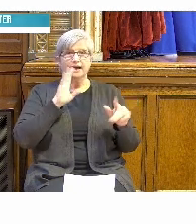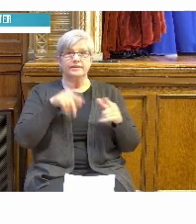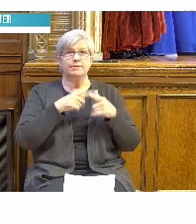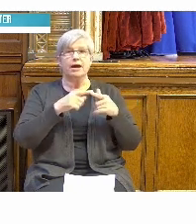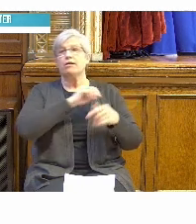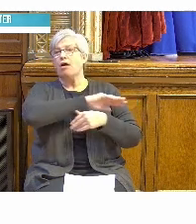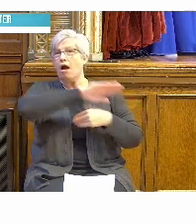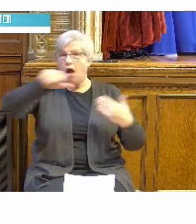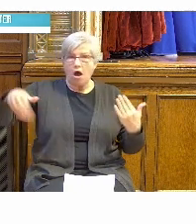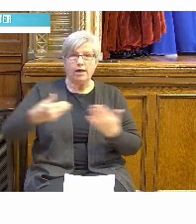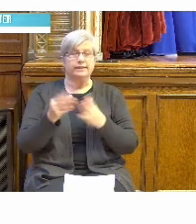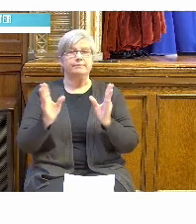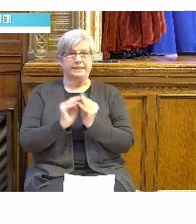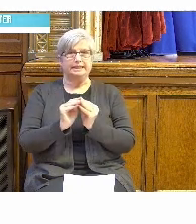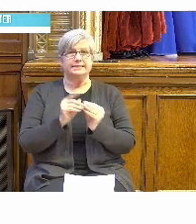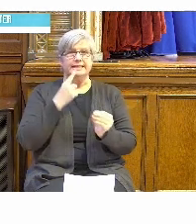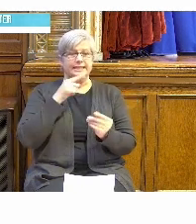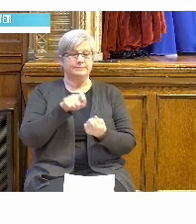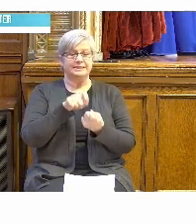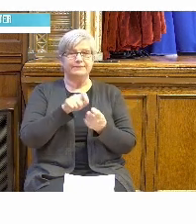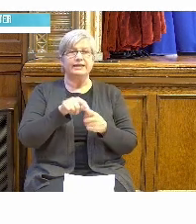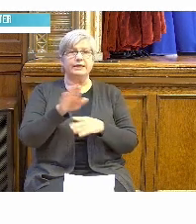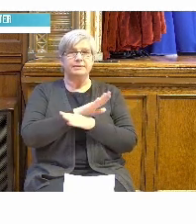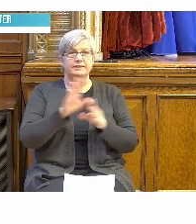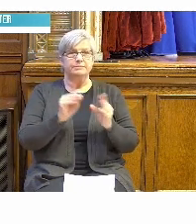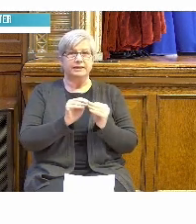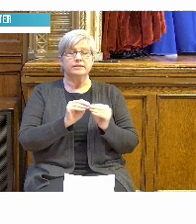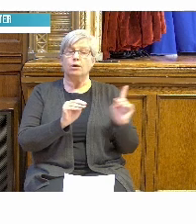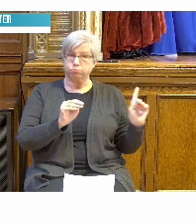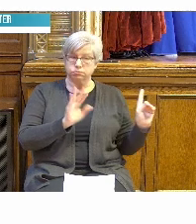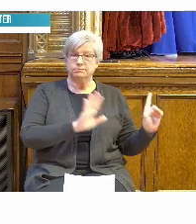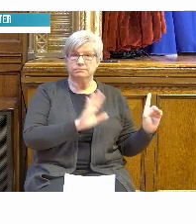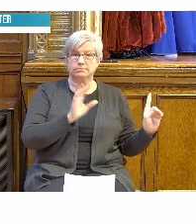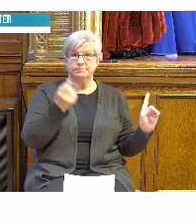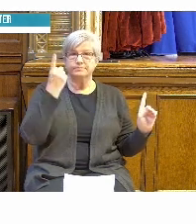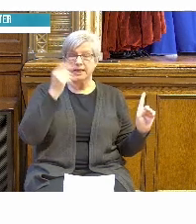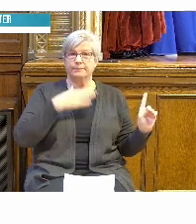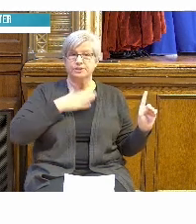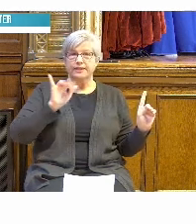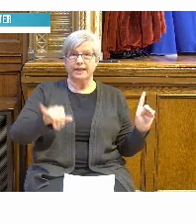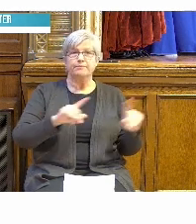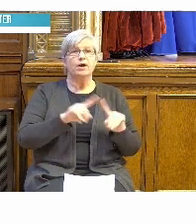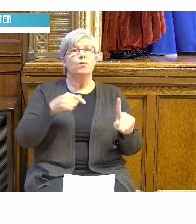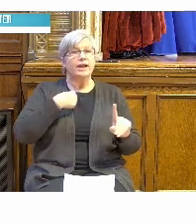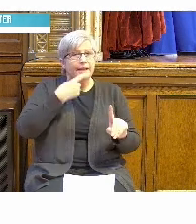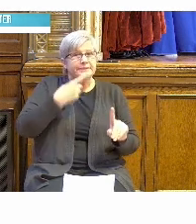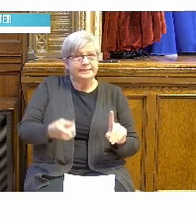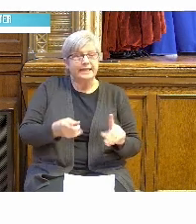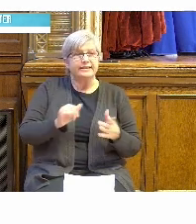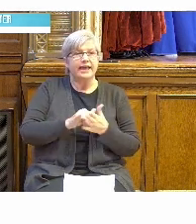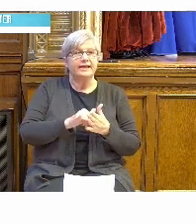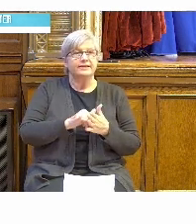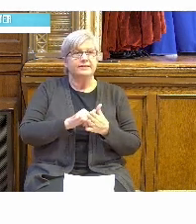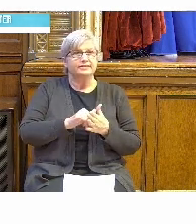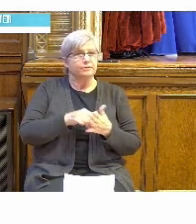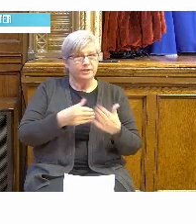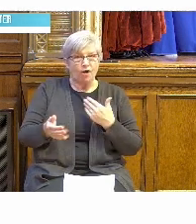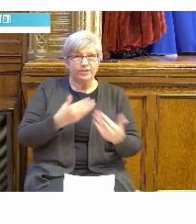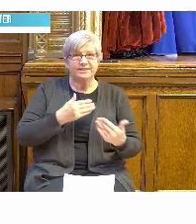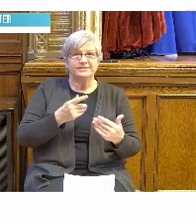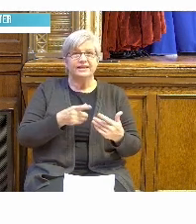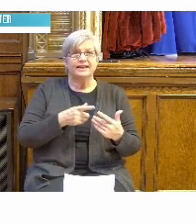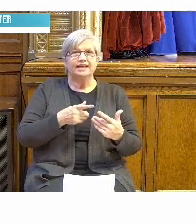to all meetings. And, because you good deal. mentioned, yeah. I appreciate that. But what I'm saying is, even so, is it